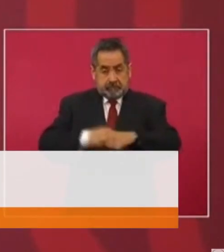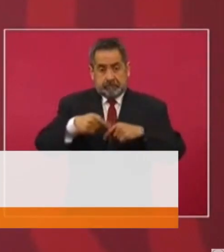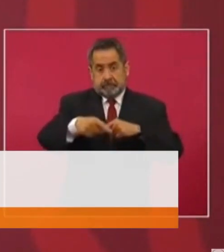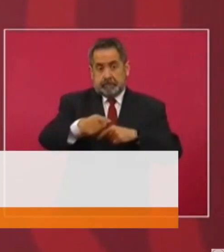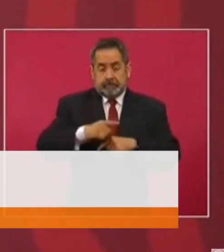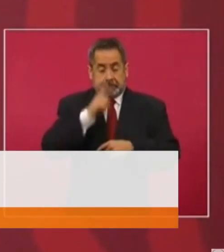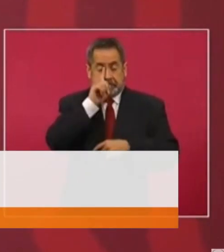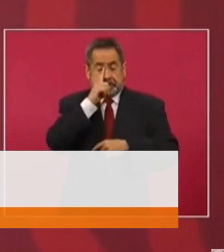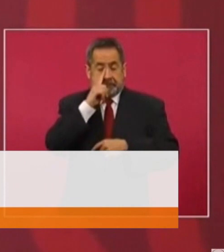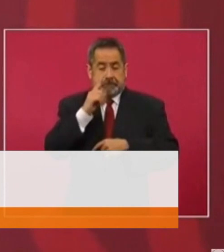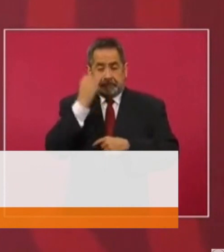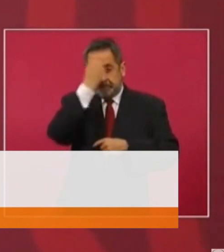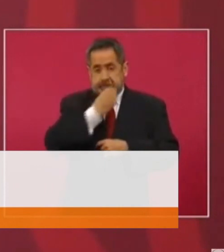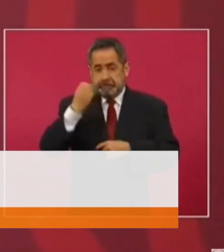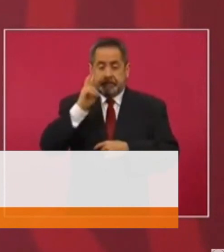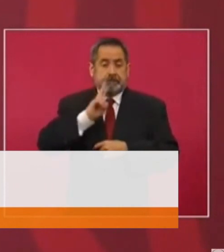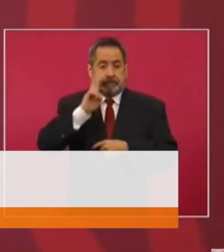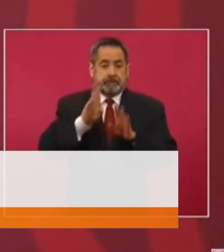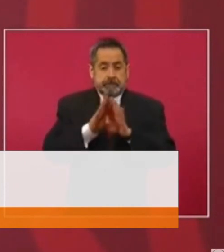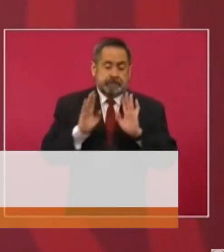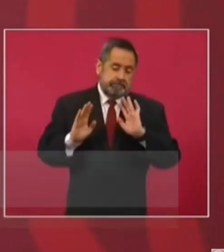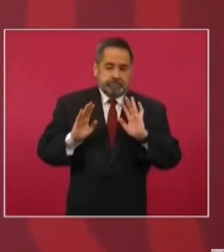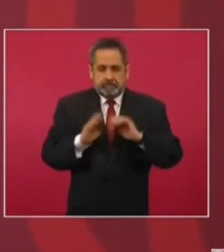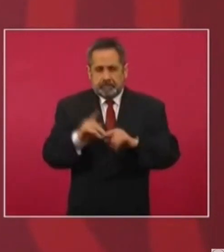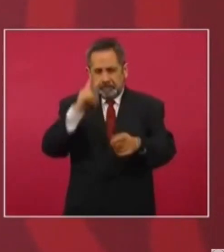Yes, I'll get tested later, but I think it's a flu.